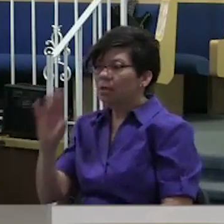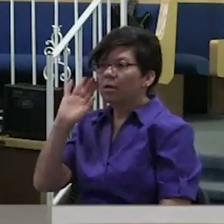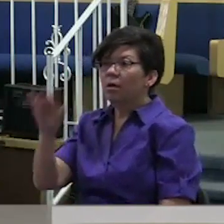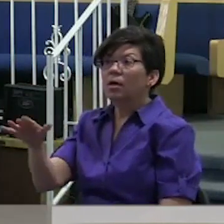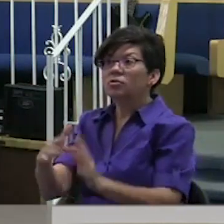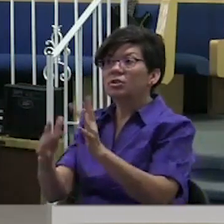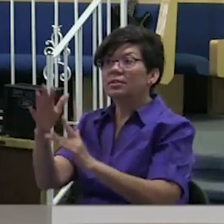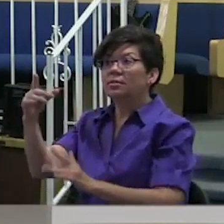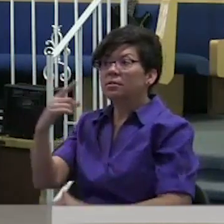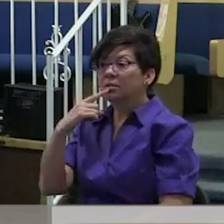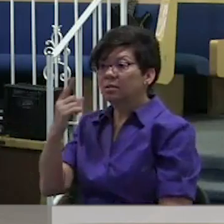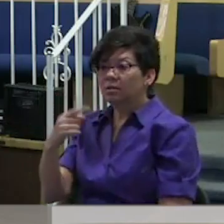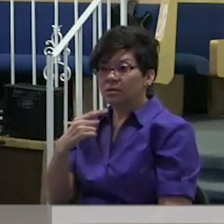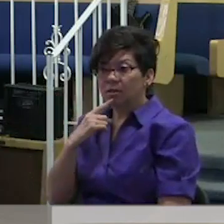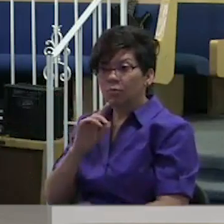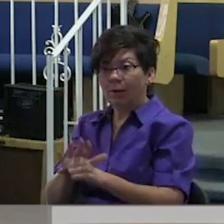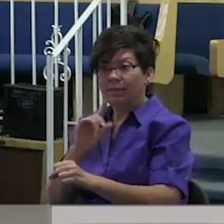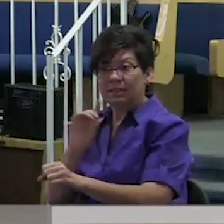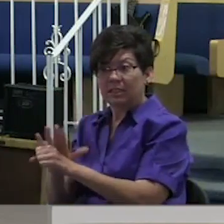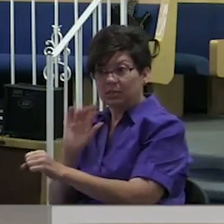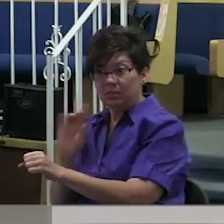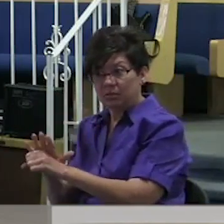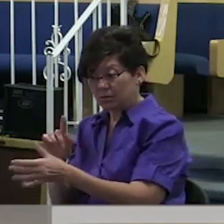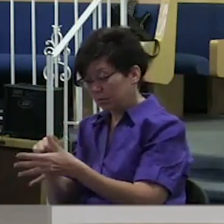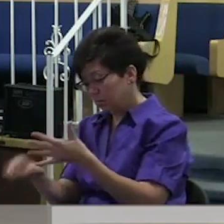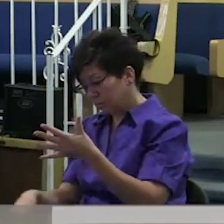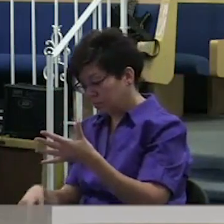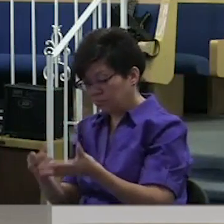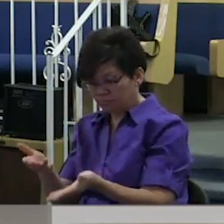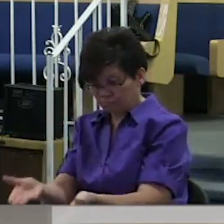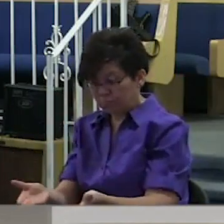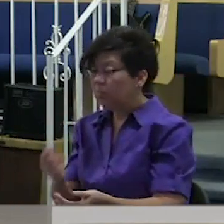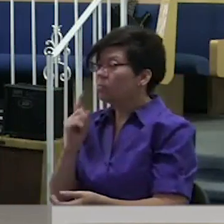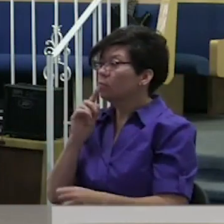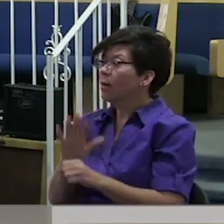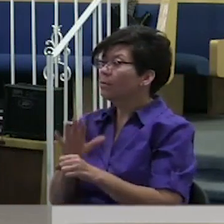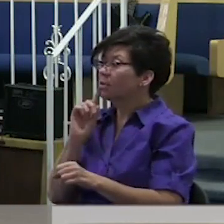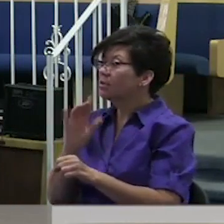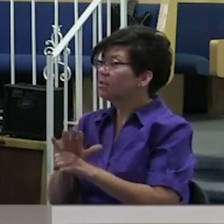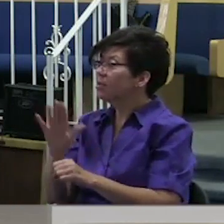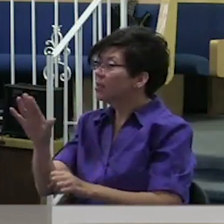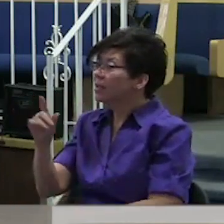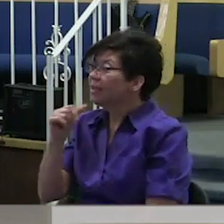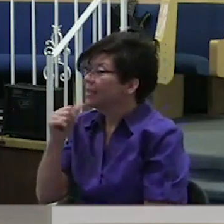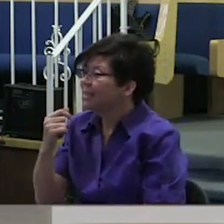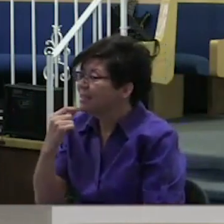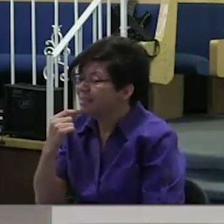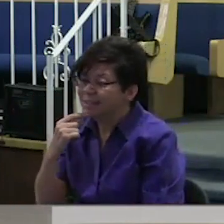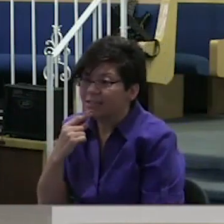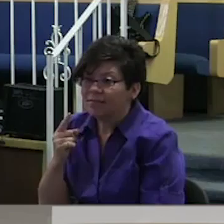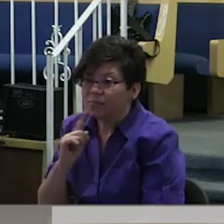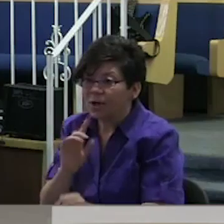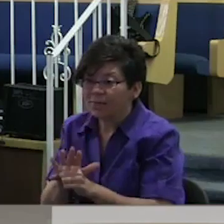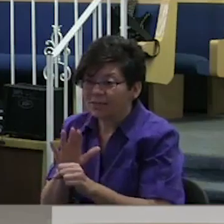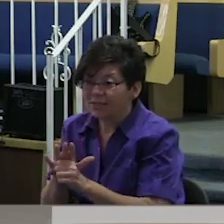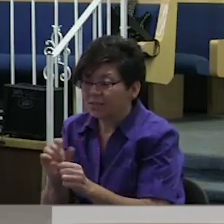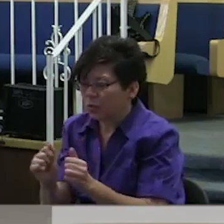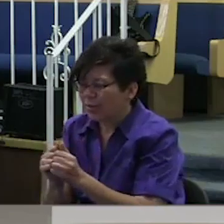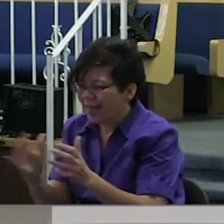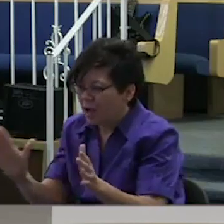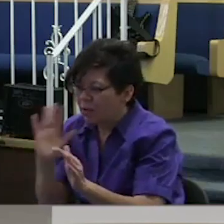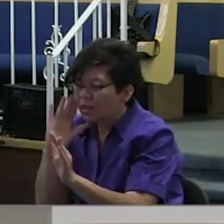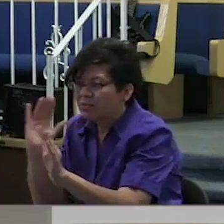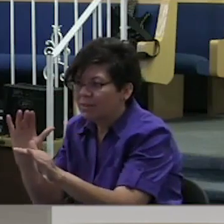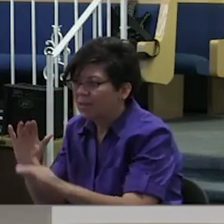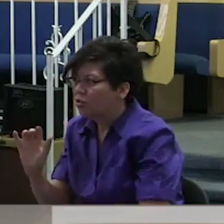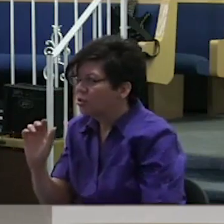Jesus, he gave some promises. He gave some promises, but he didn't give promises without the